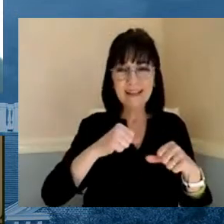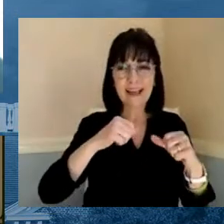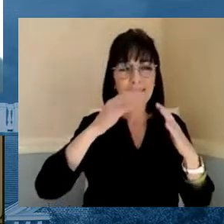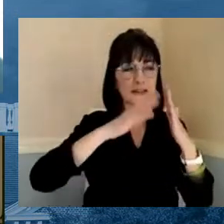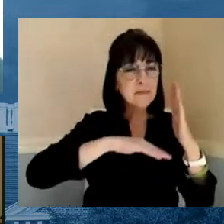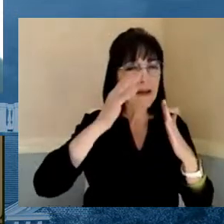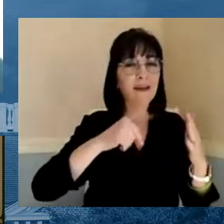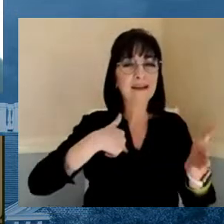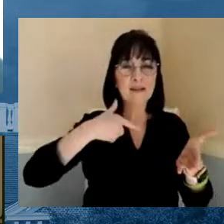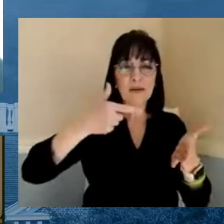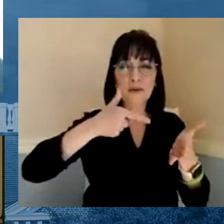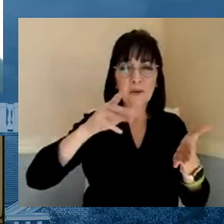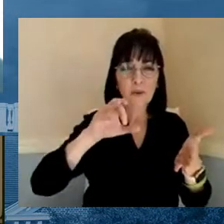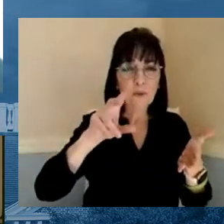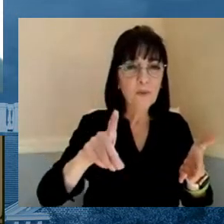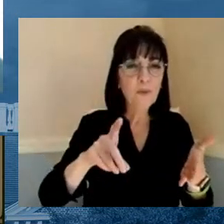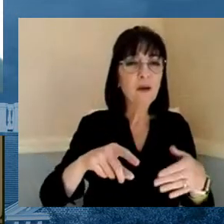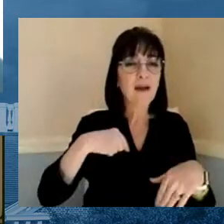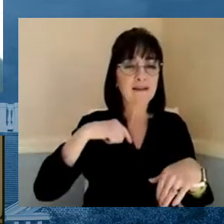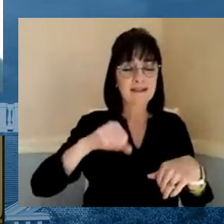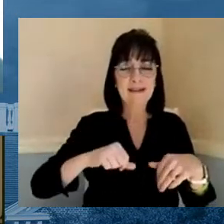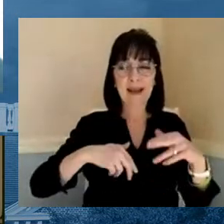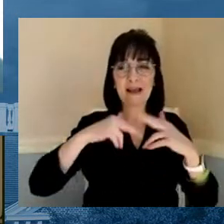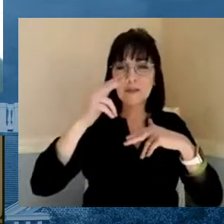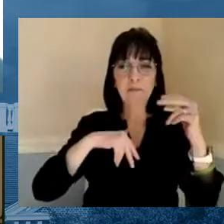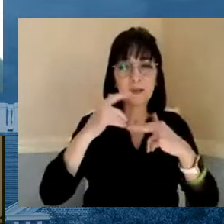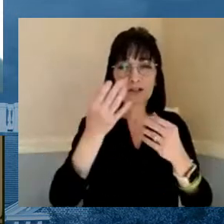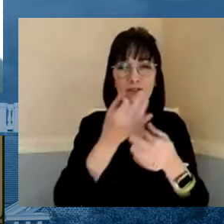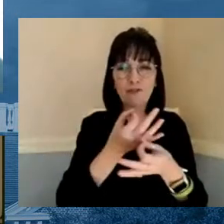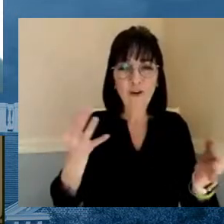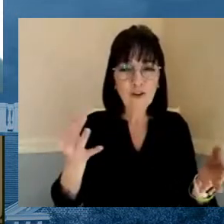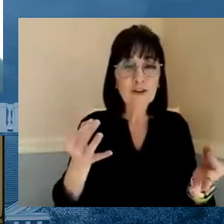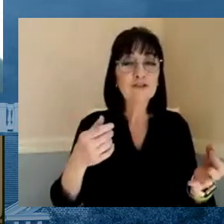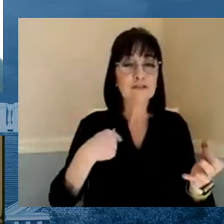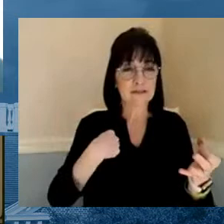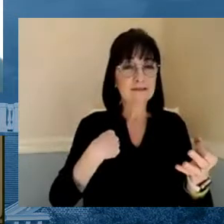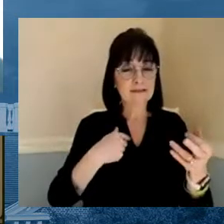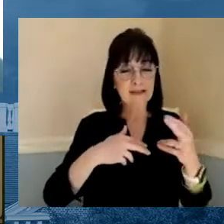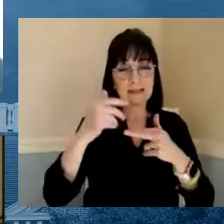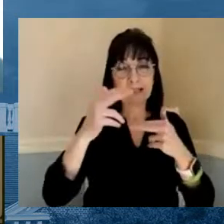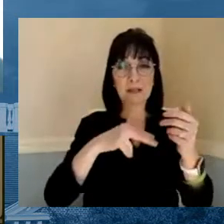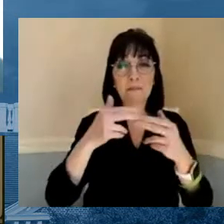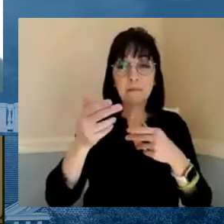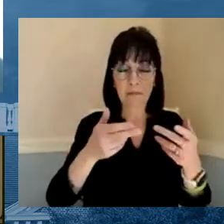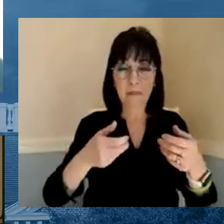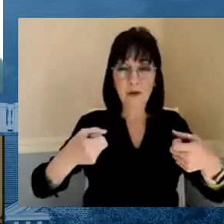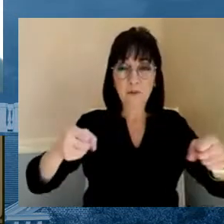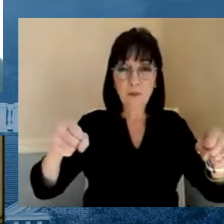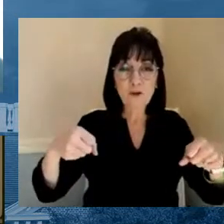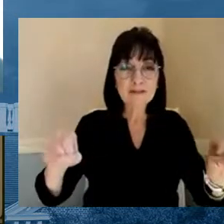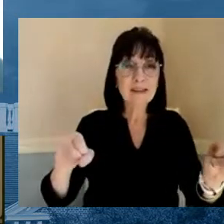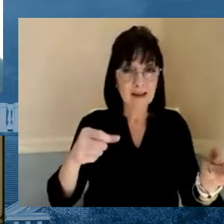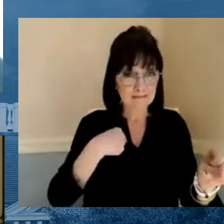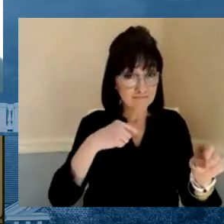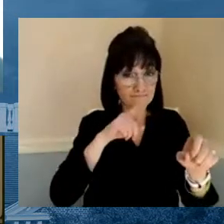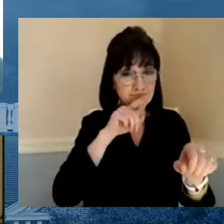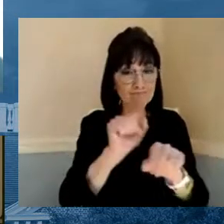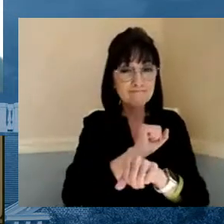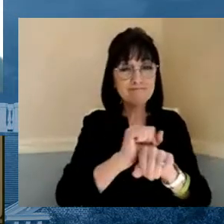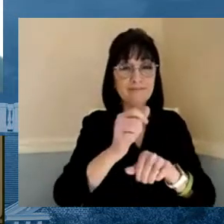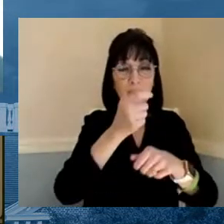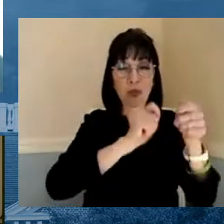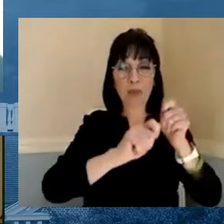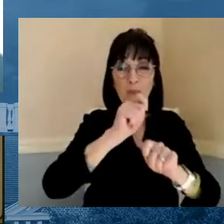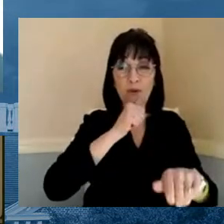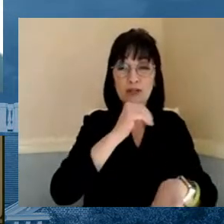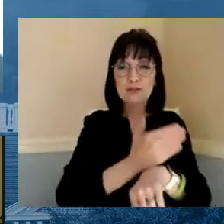weld, build custom furniture, rebuild a motorcycle, and even braid my daughter's hair. I frequently